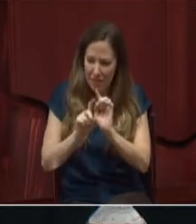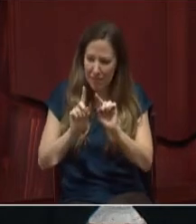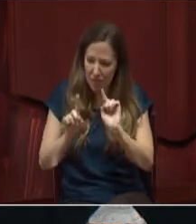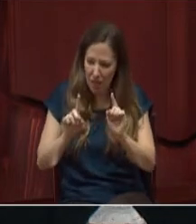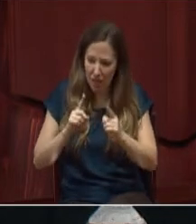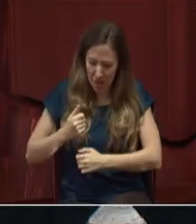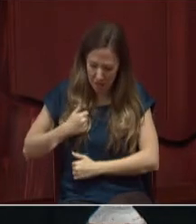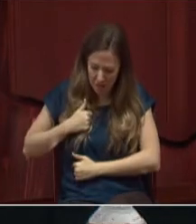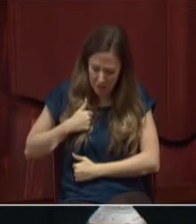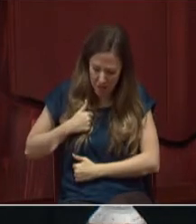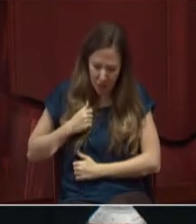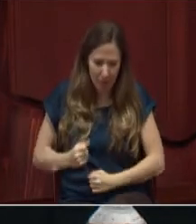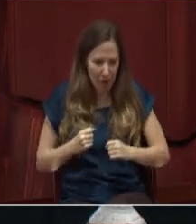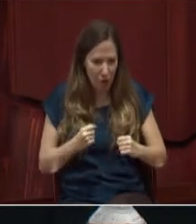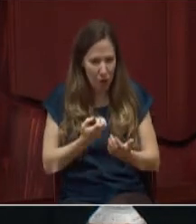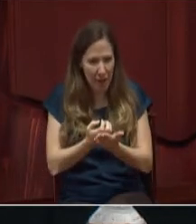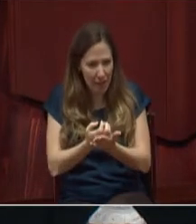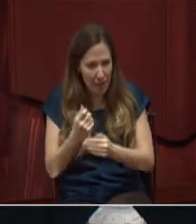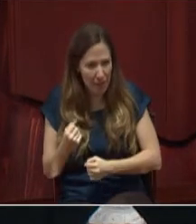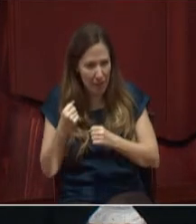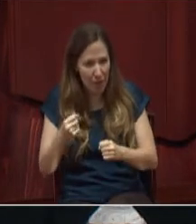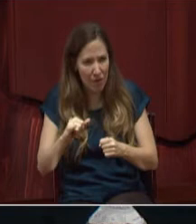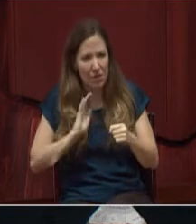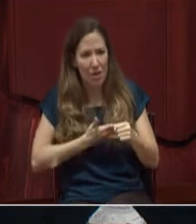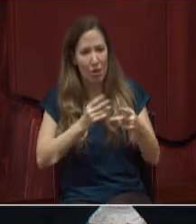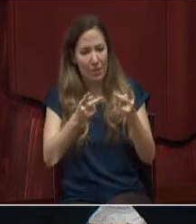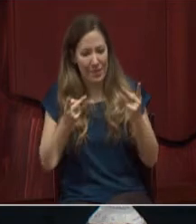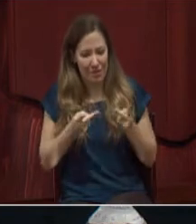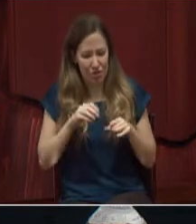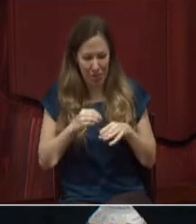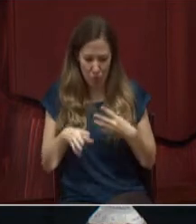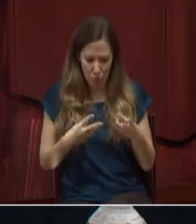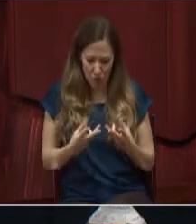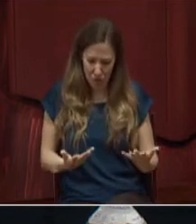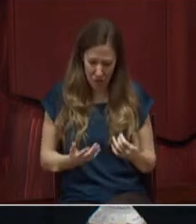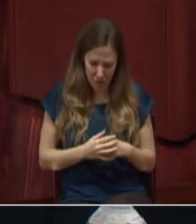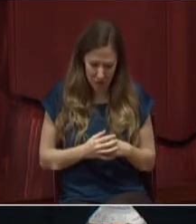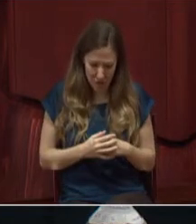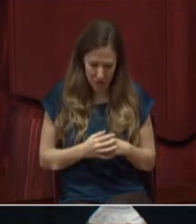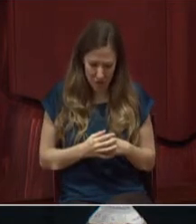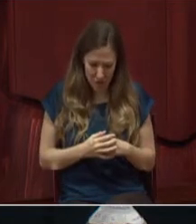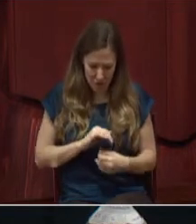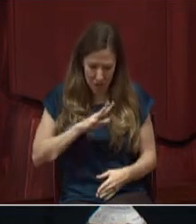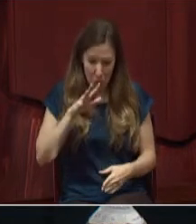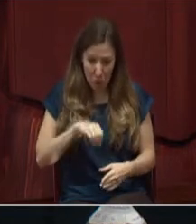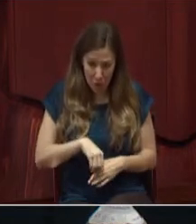it's economic power, it's our position in the world. It's even down to and including